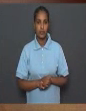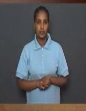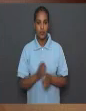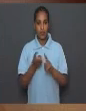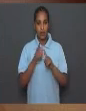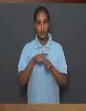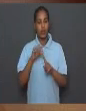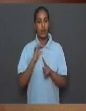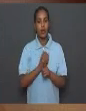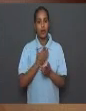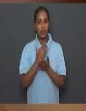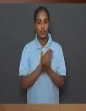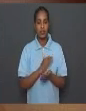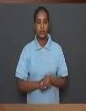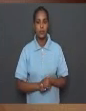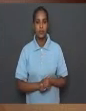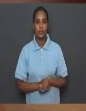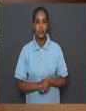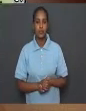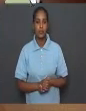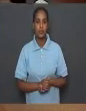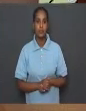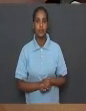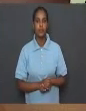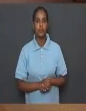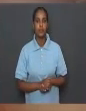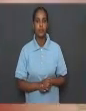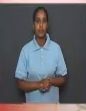Let's get back to our lesson.